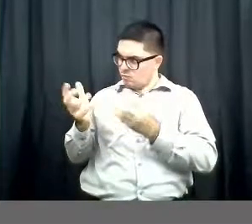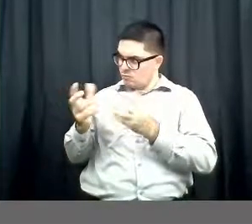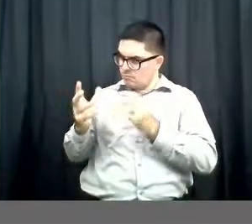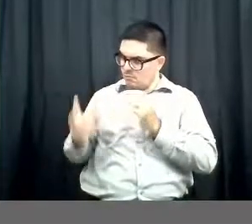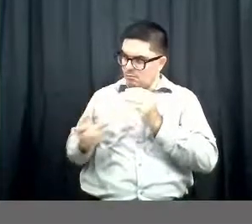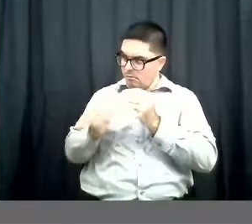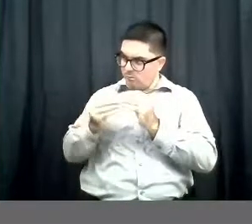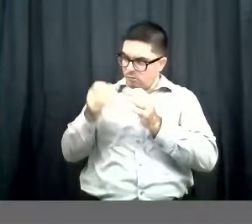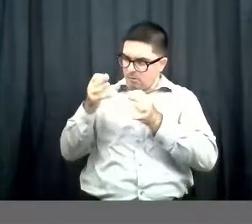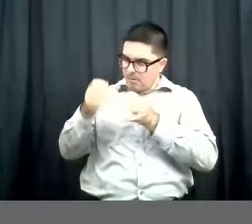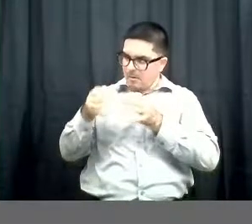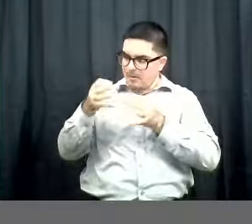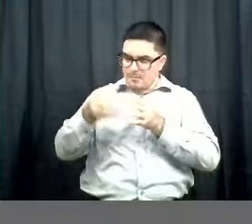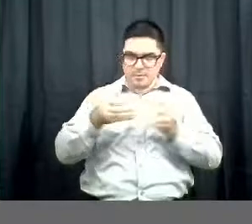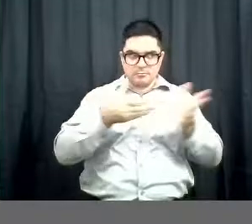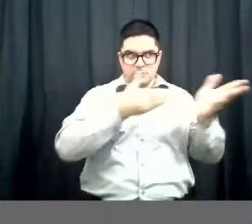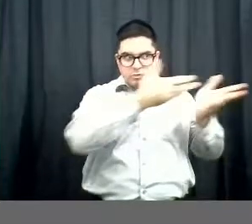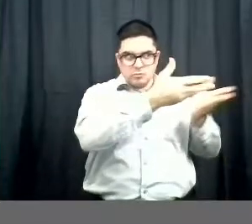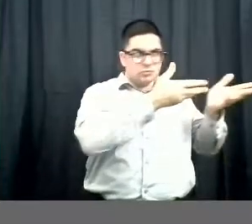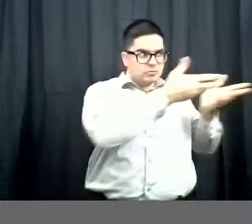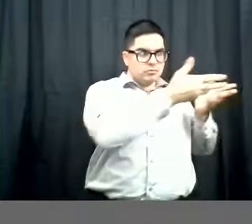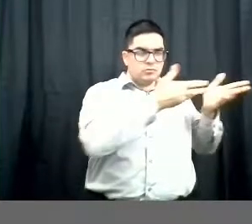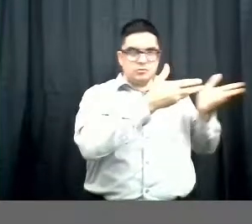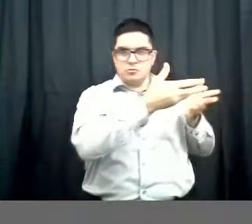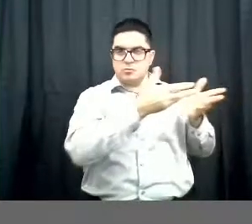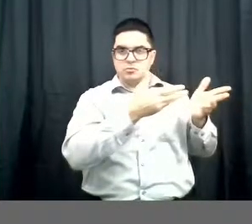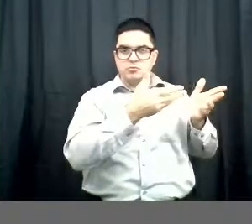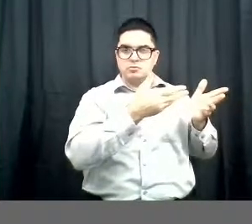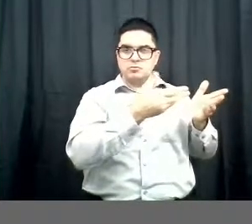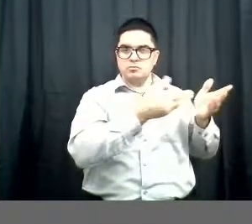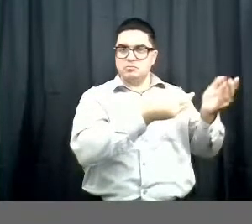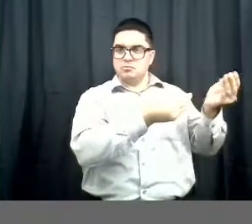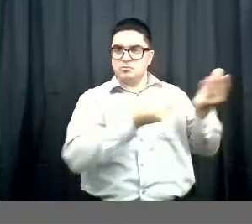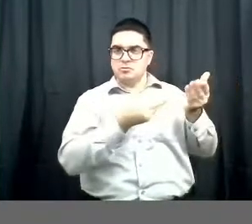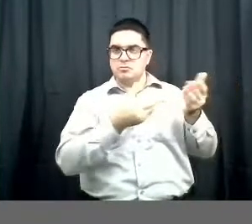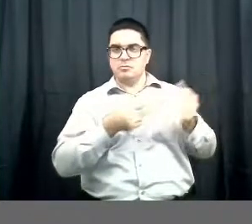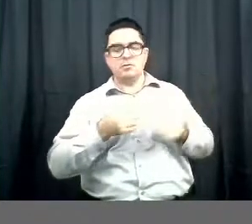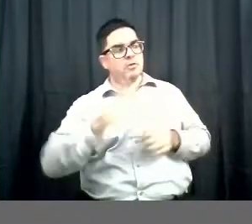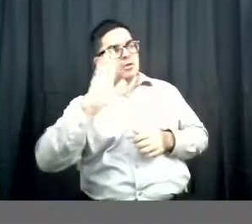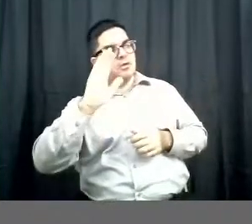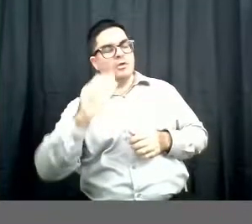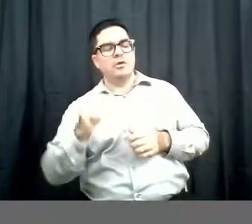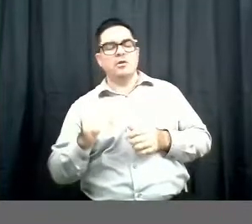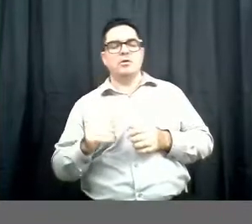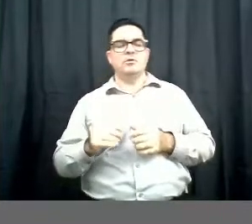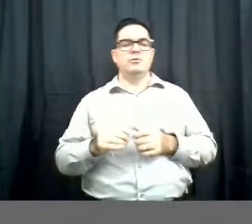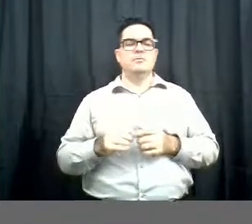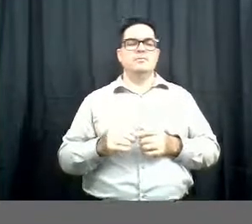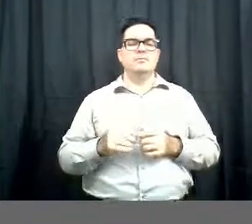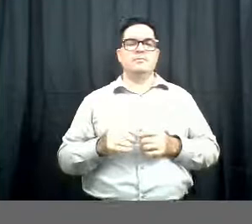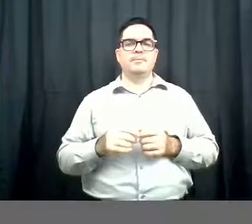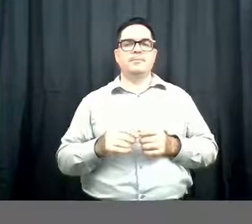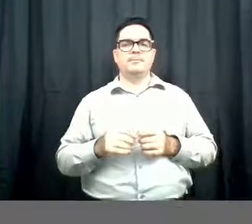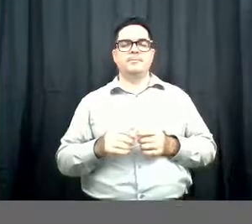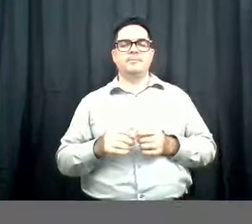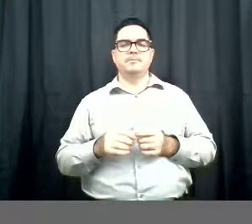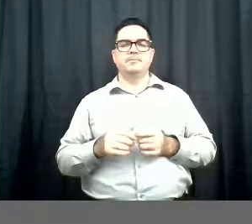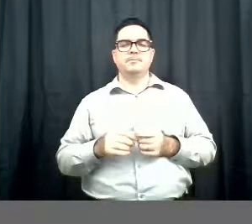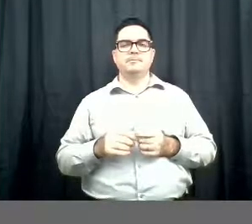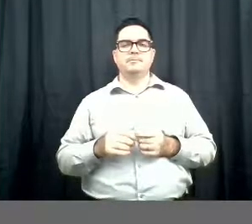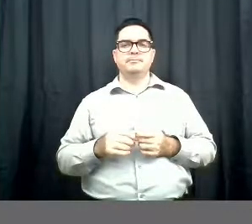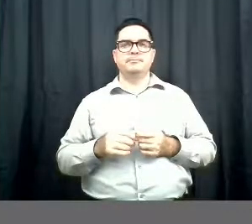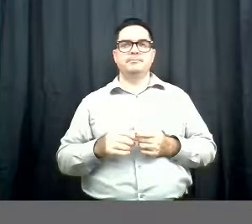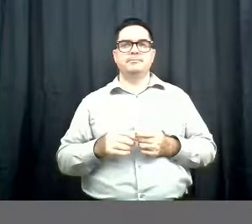the monolines and others? This is Steve Zell. I'll take it. Hopefully everyone can hear me. So, there has